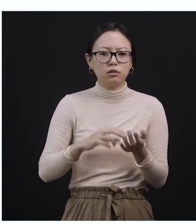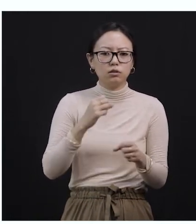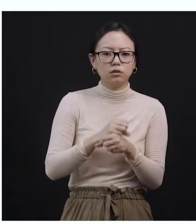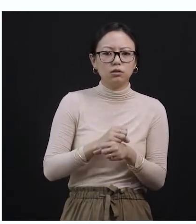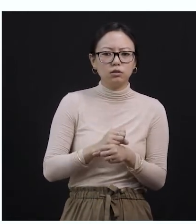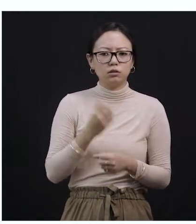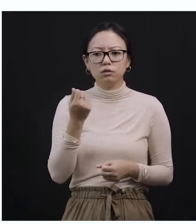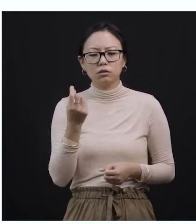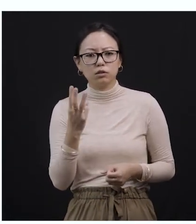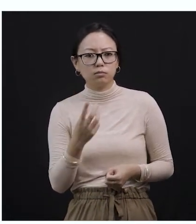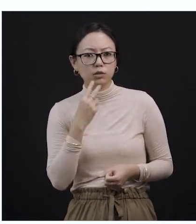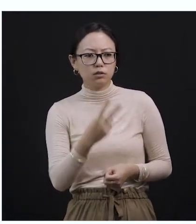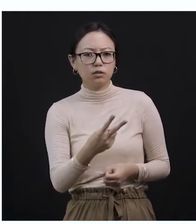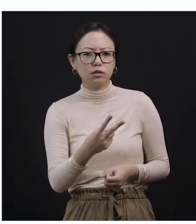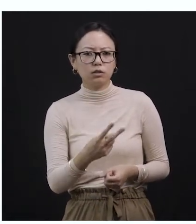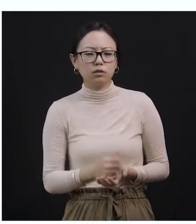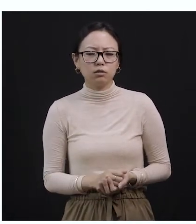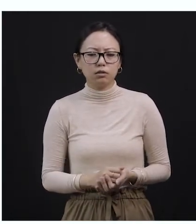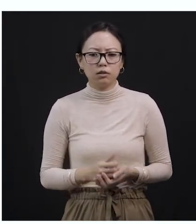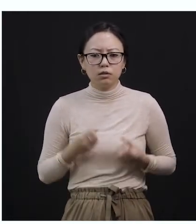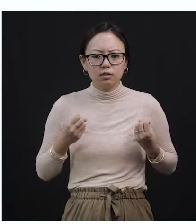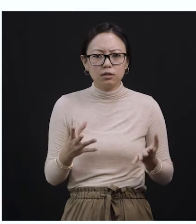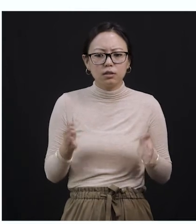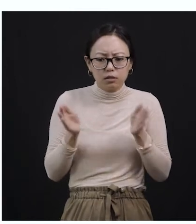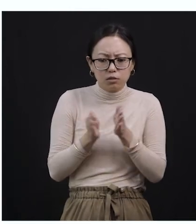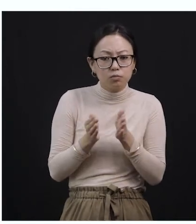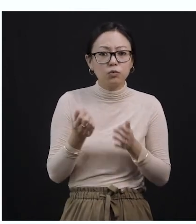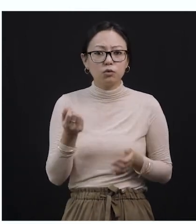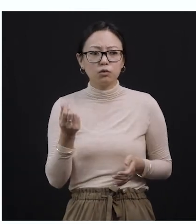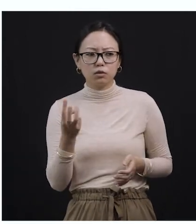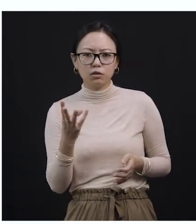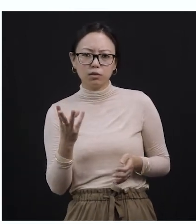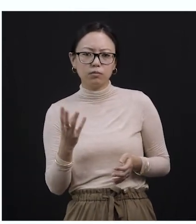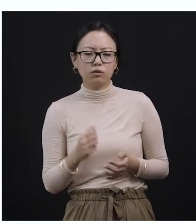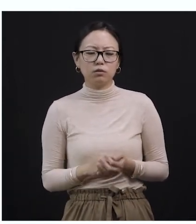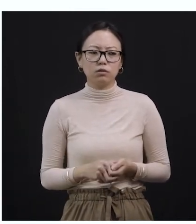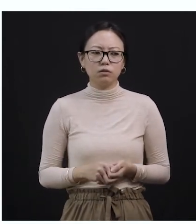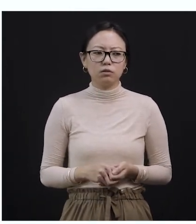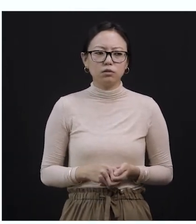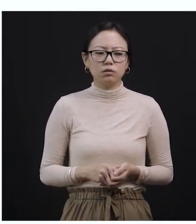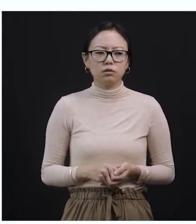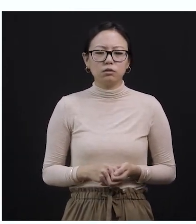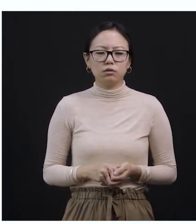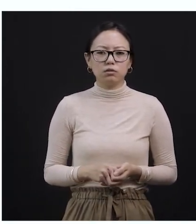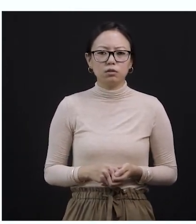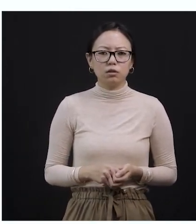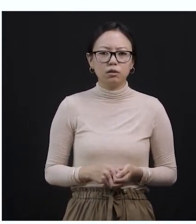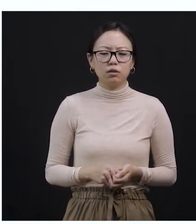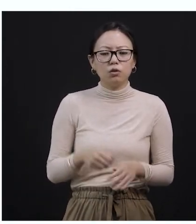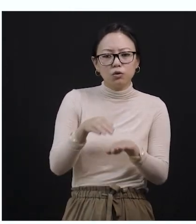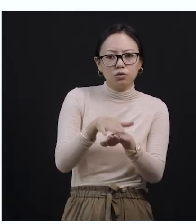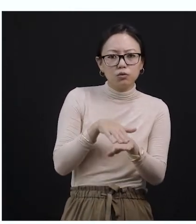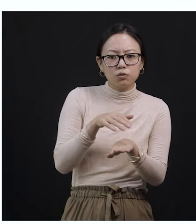means we are going to take the smallest number and arrange it in such a way that it increases to